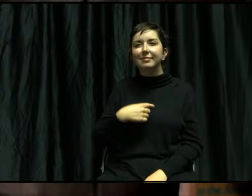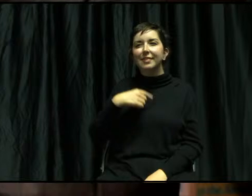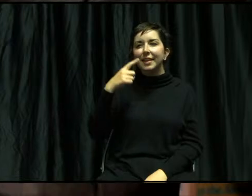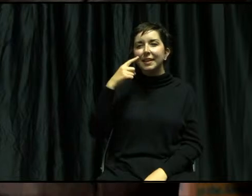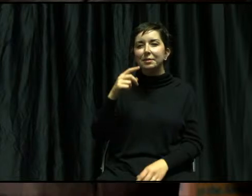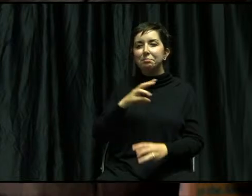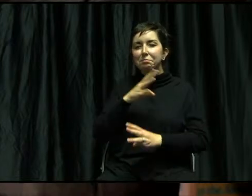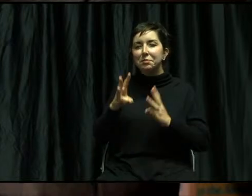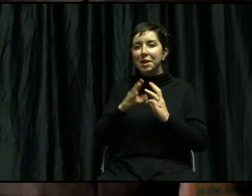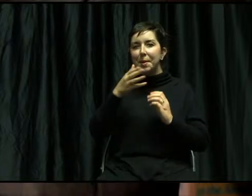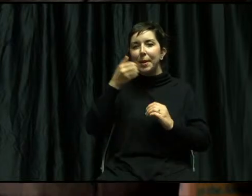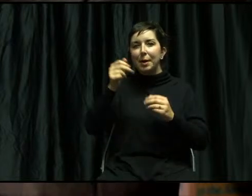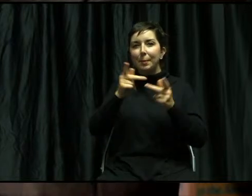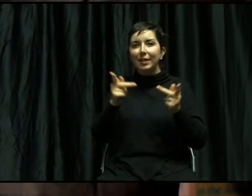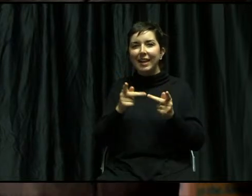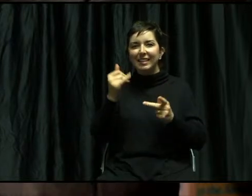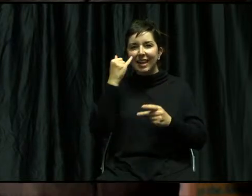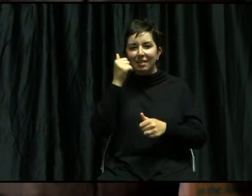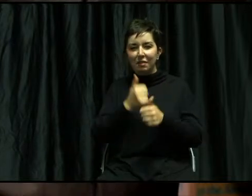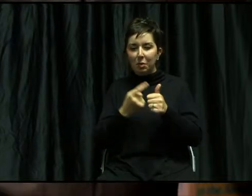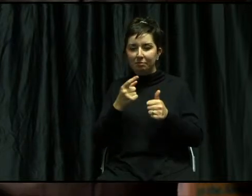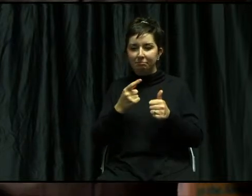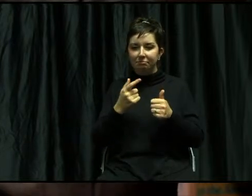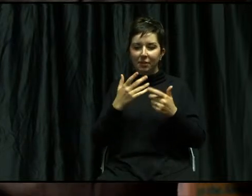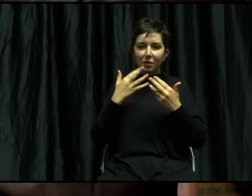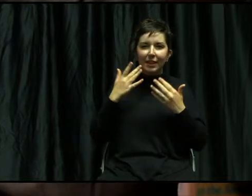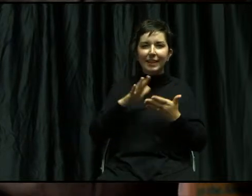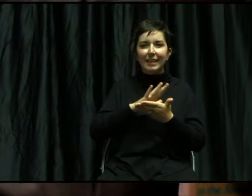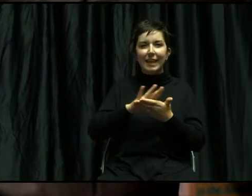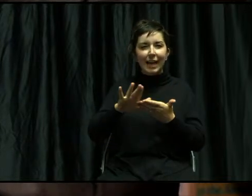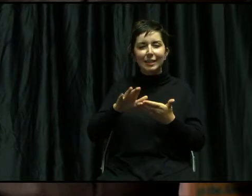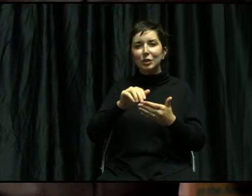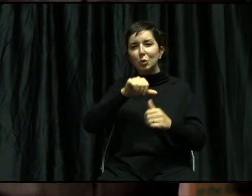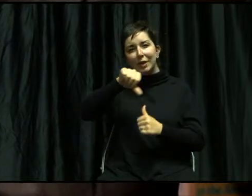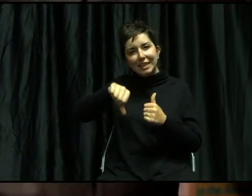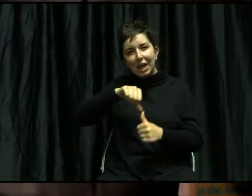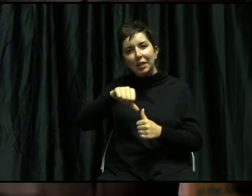place if everybody cared about everybody else. And